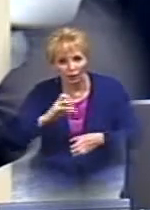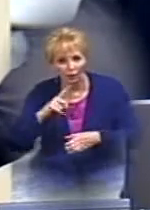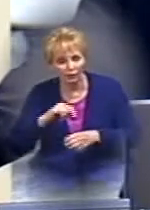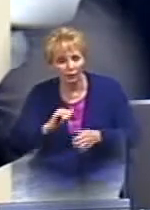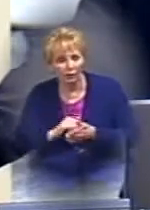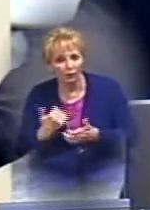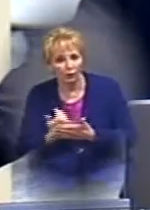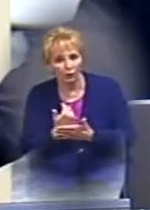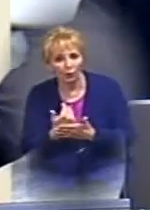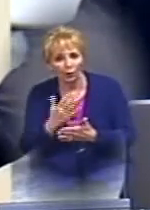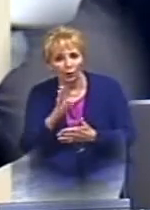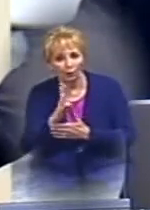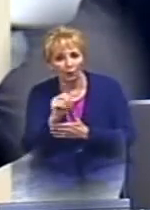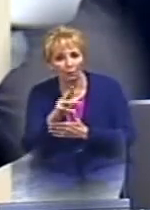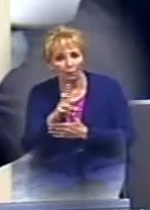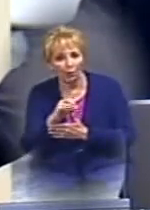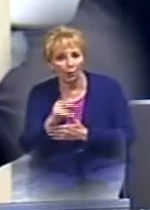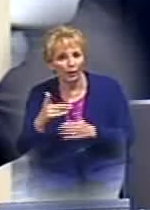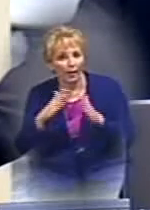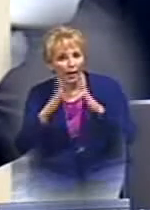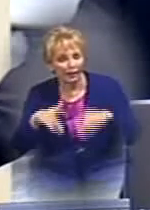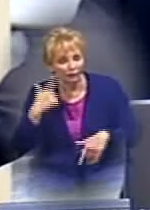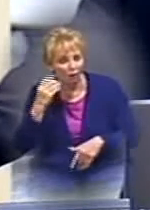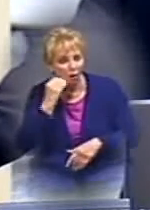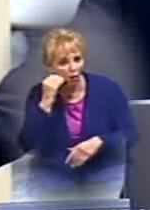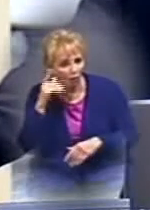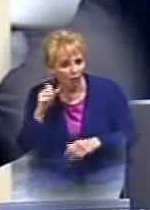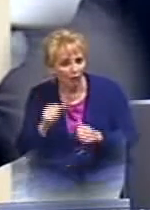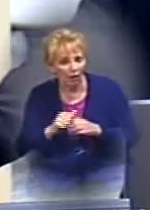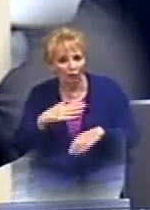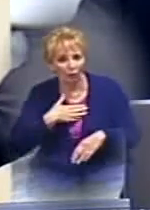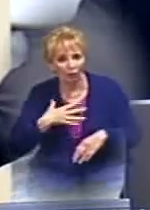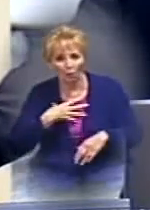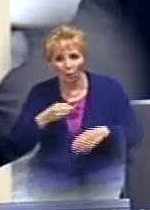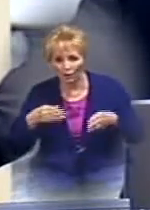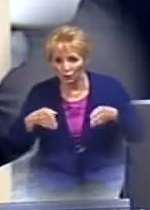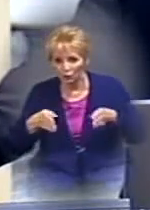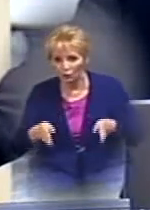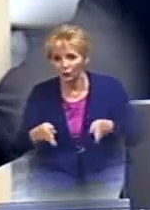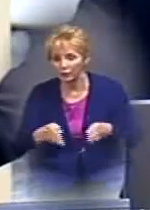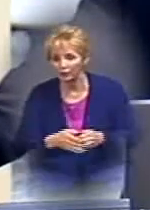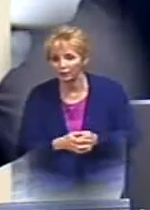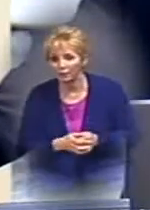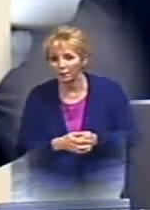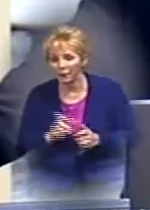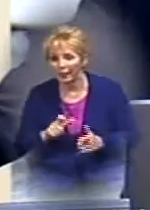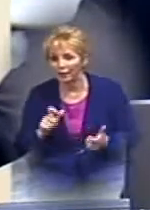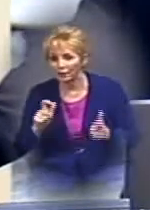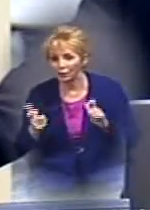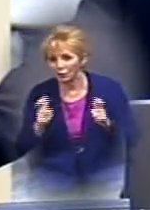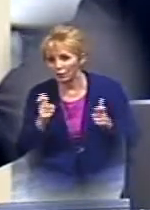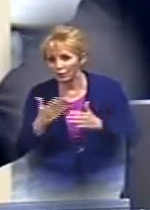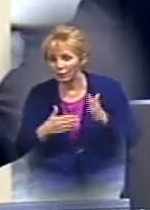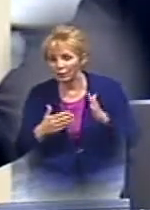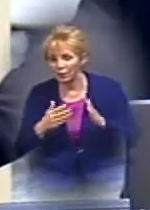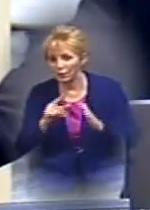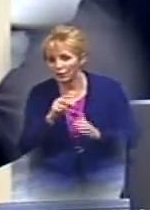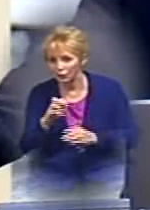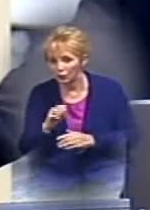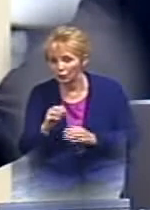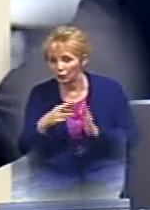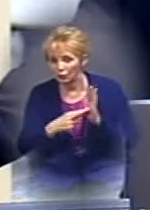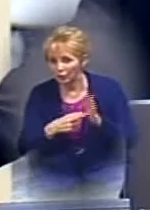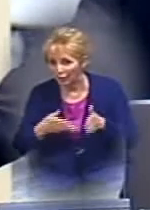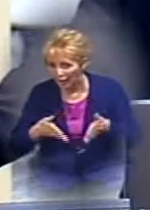new boarding house situation for the homeless along White Street. We had to change some of our zoning rules to allow